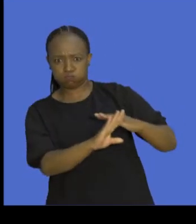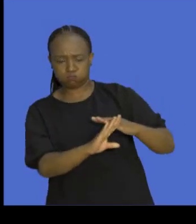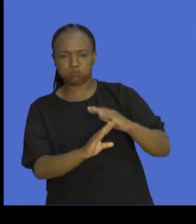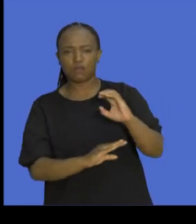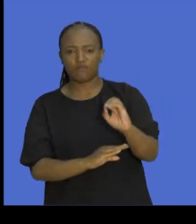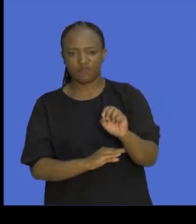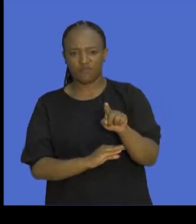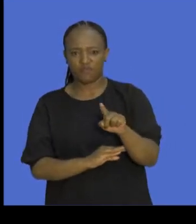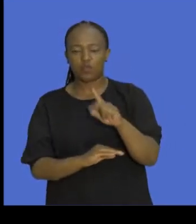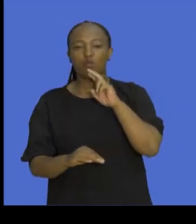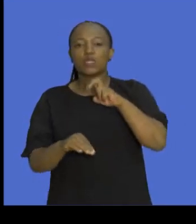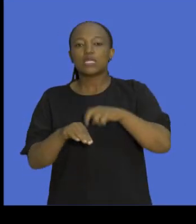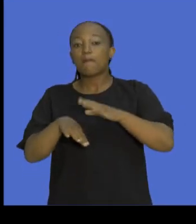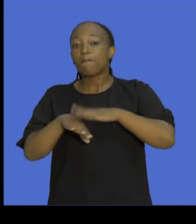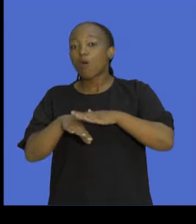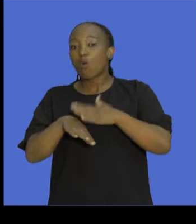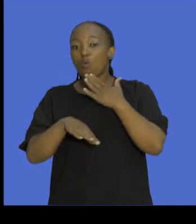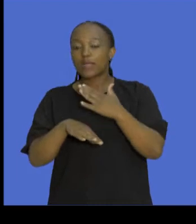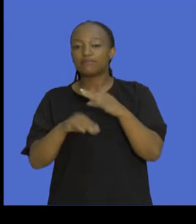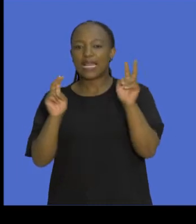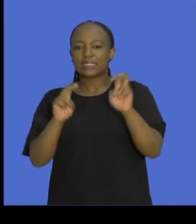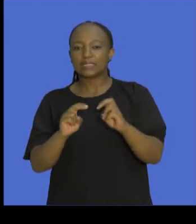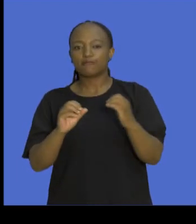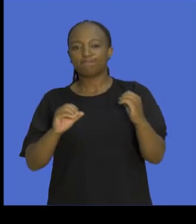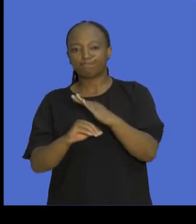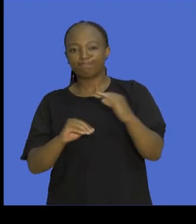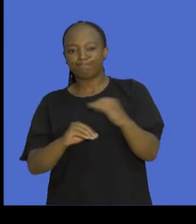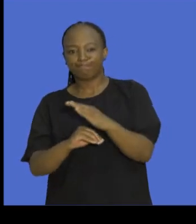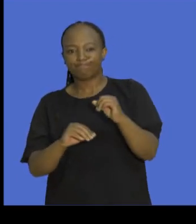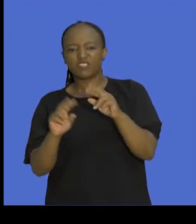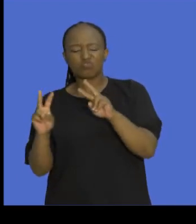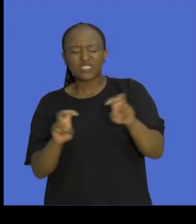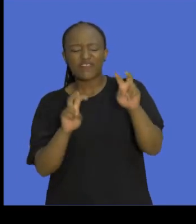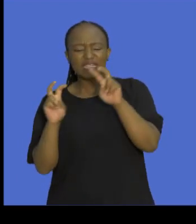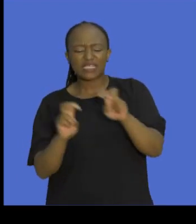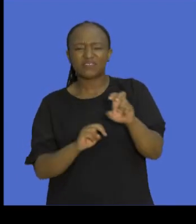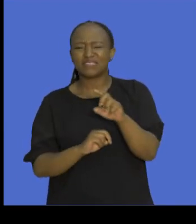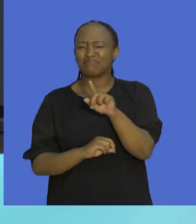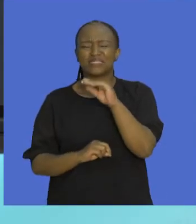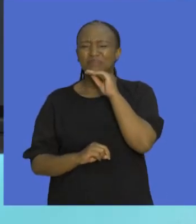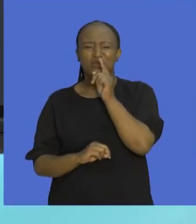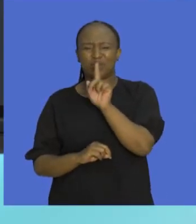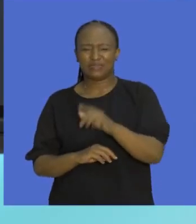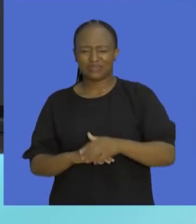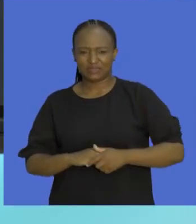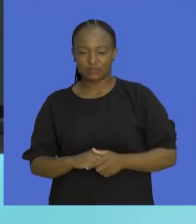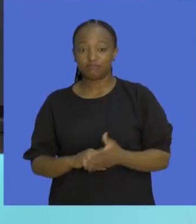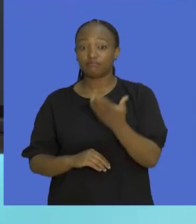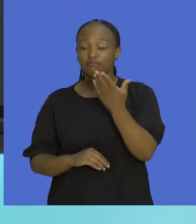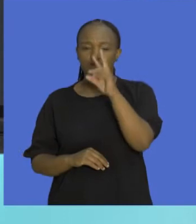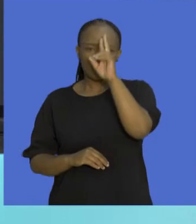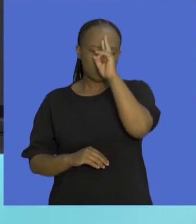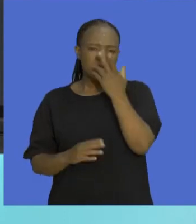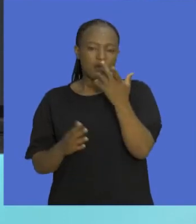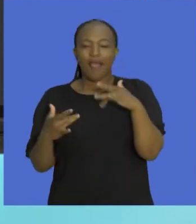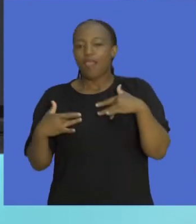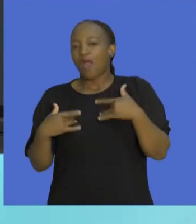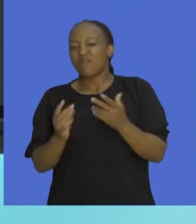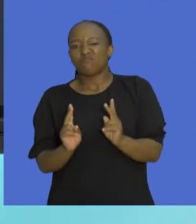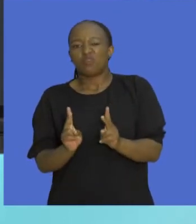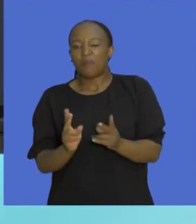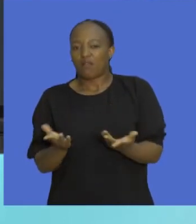okay, will require more energy transfer. Okay, what do we mean by that? Remember, in real life, you